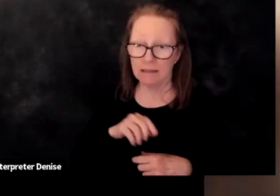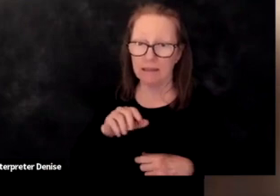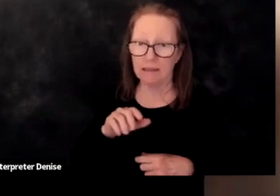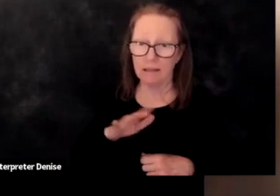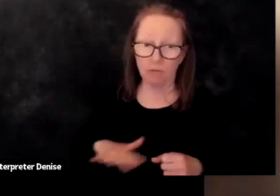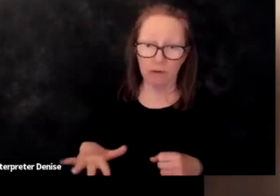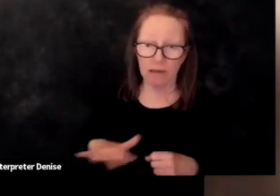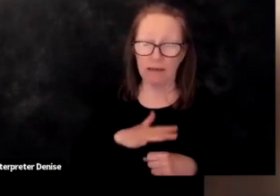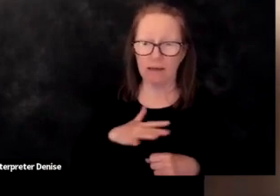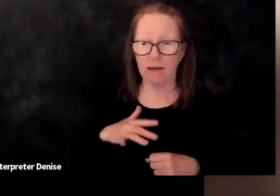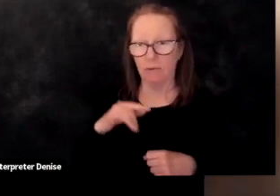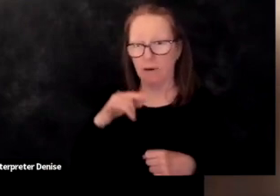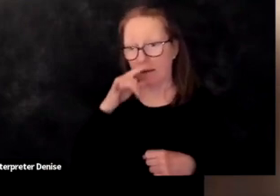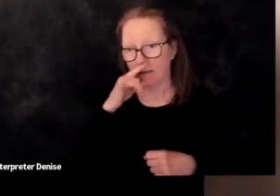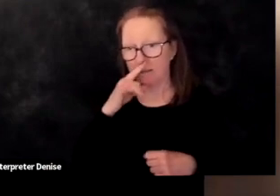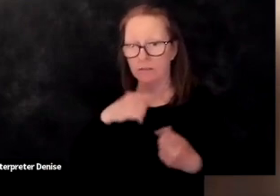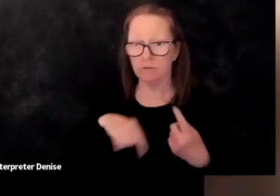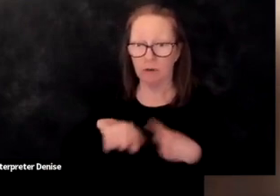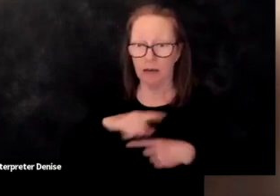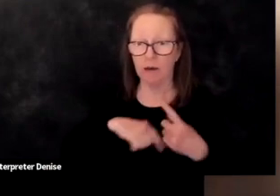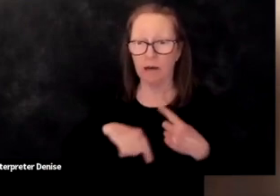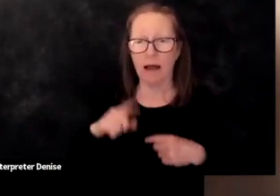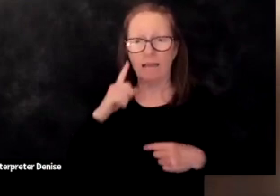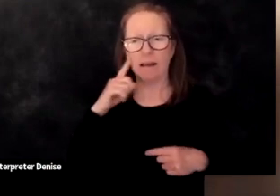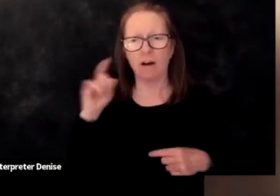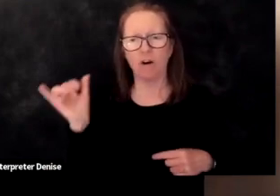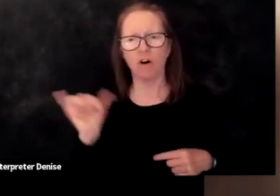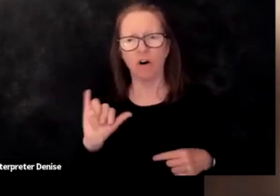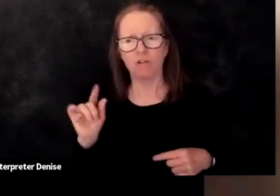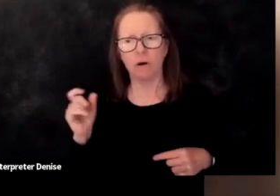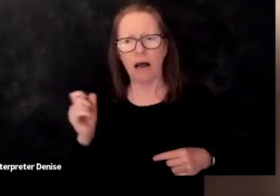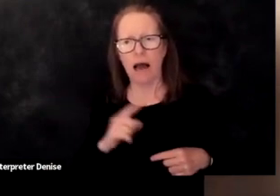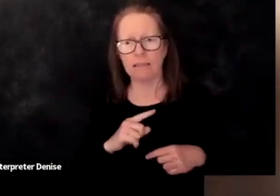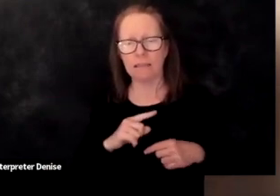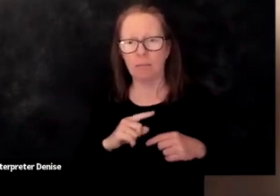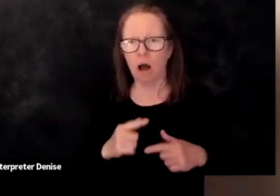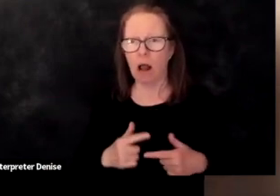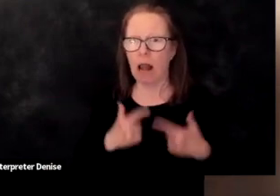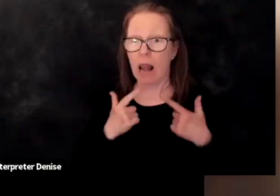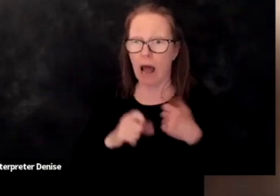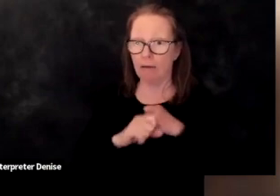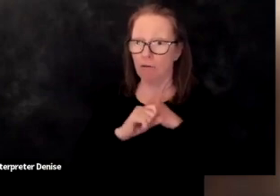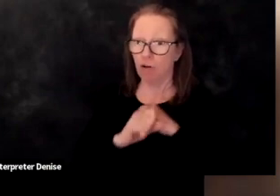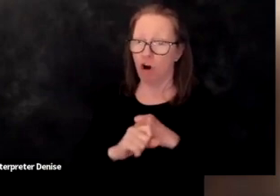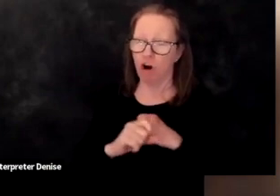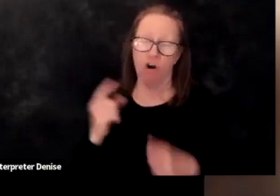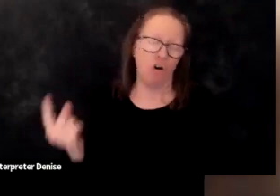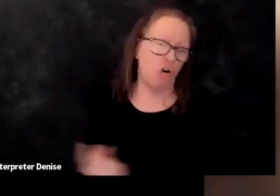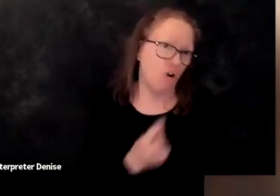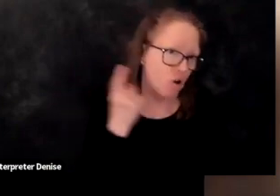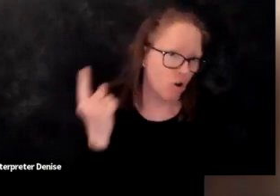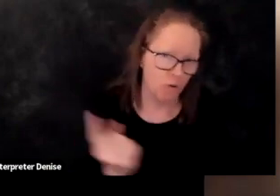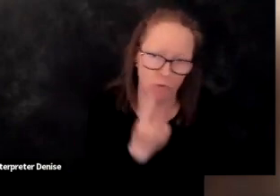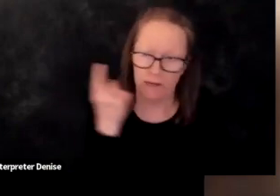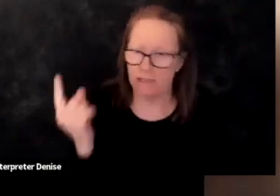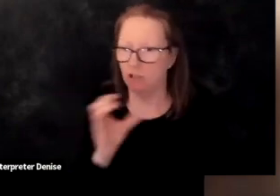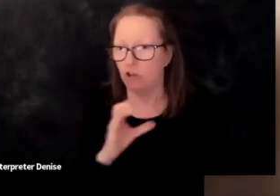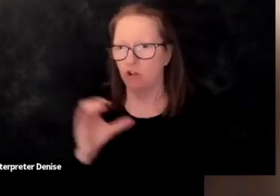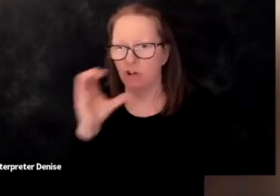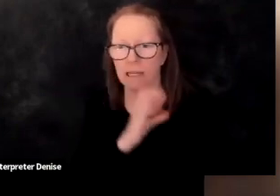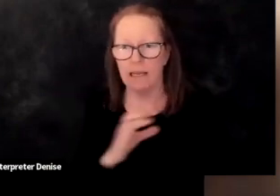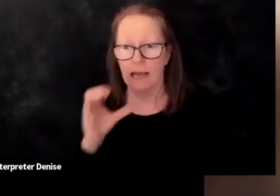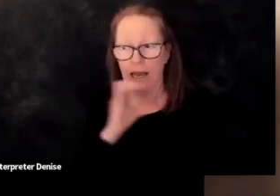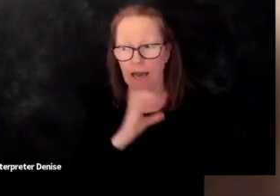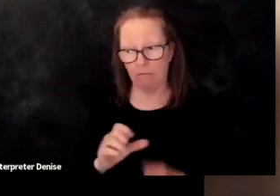recreating. And I think there was a question in there, Dan, about lifeguards. We're always looking for lifeguards. I believe the window is open now